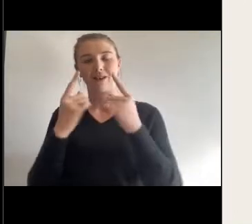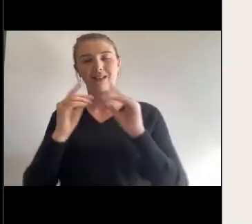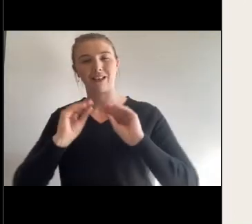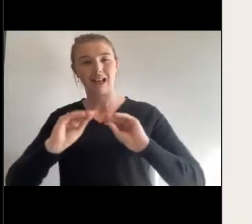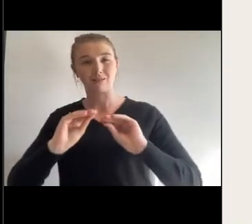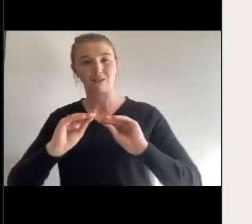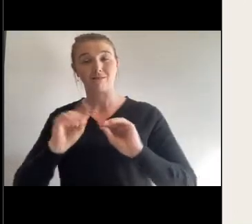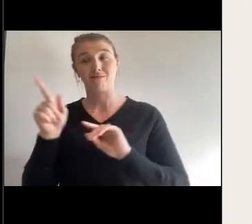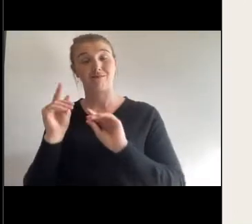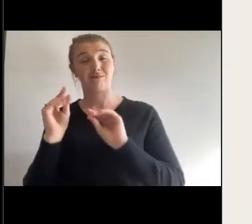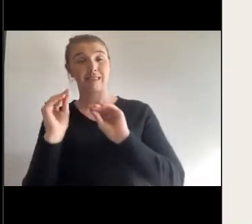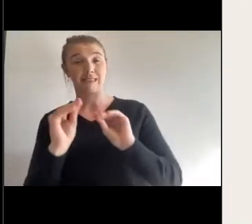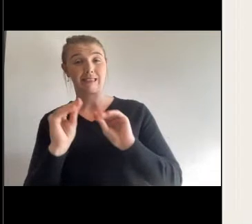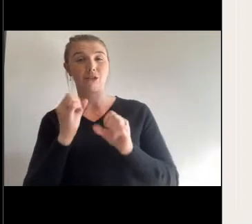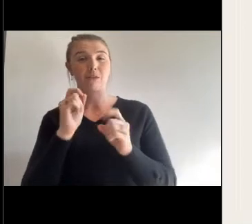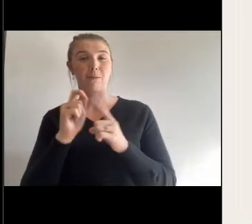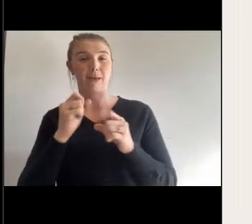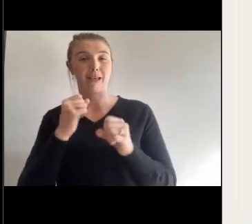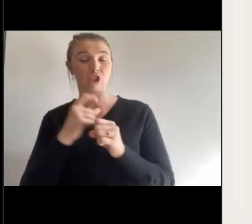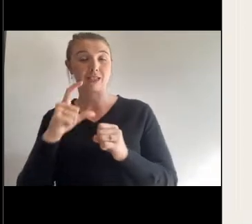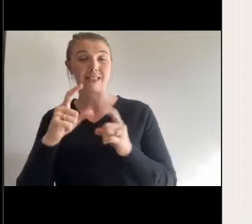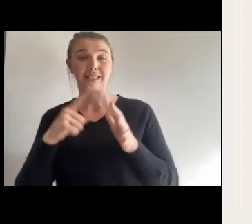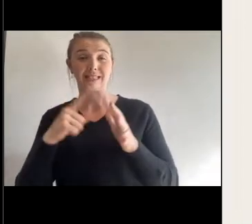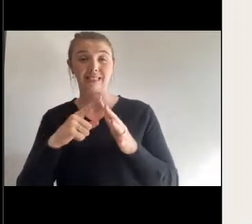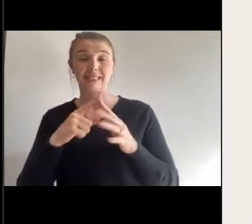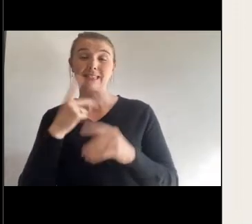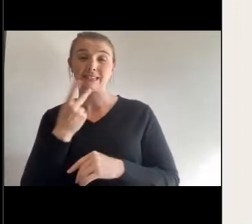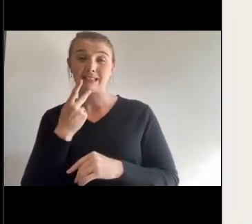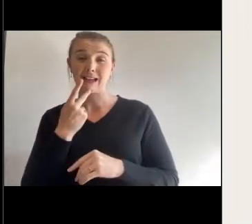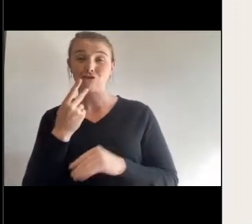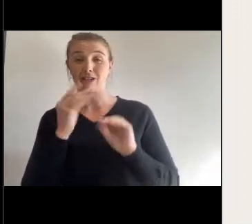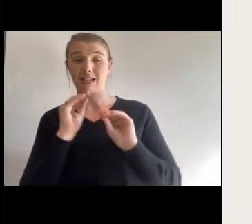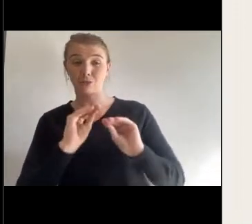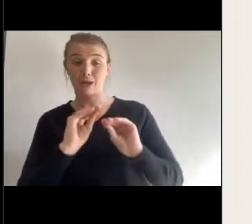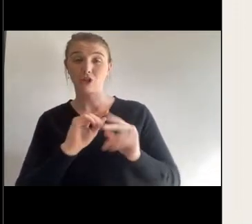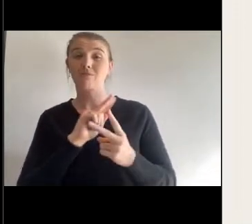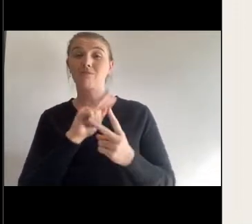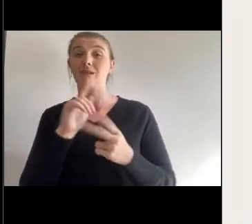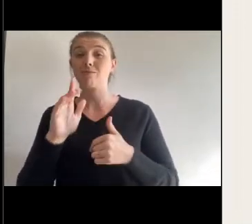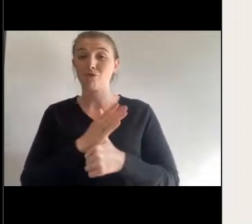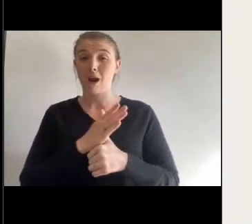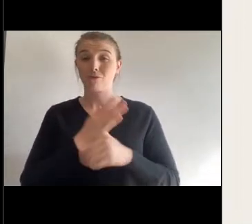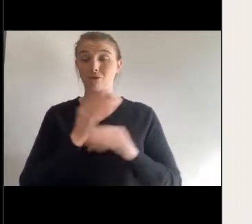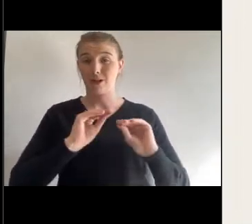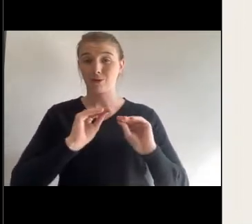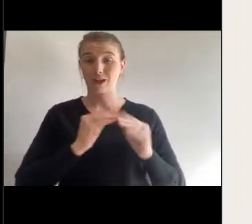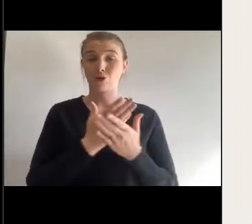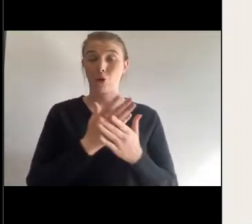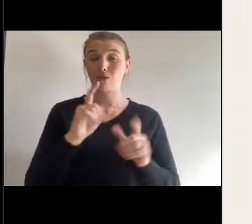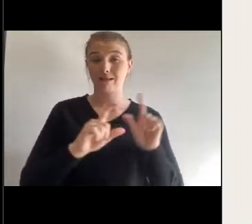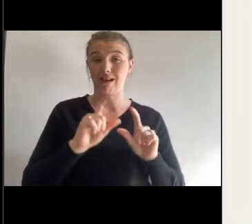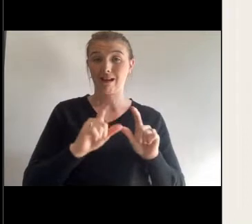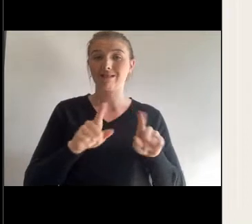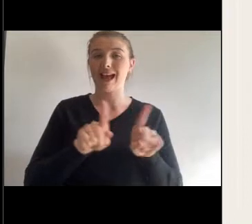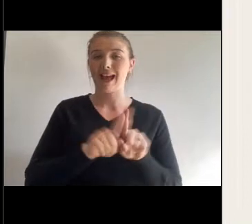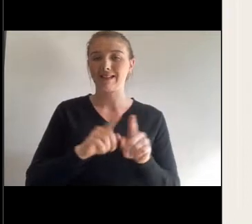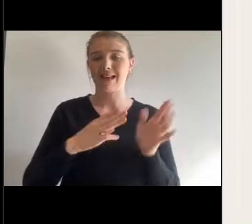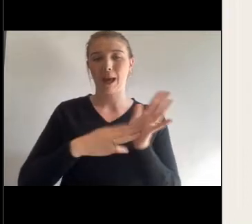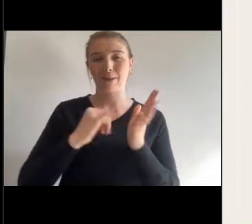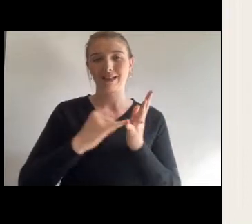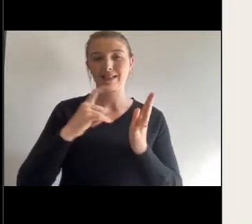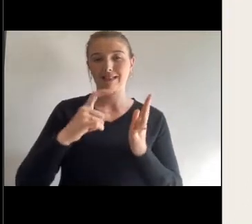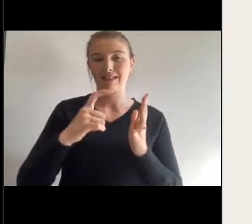PGDE Secondary Education in Chemistry, the PGDE Primary Education in Science, and the MSc Inclusive Education